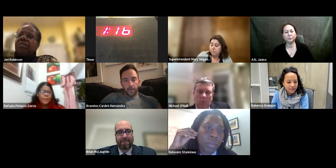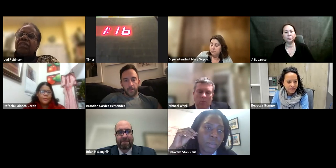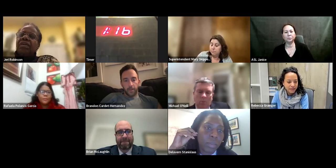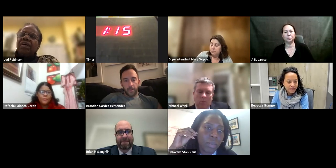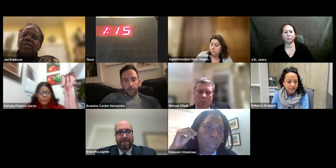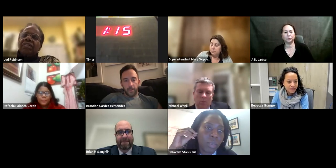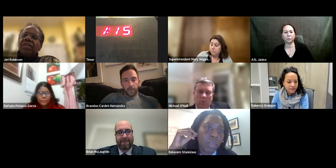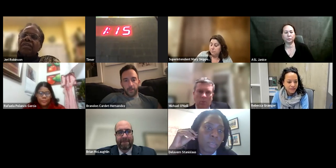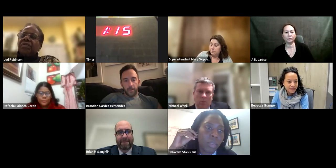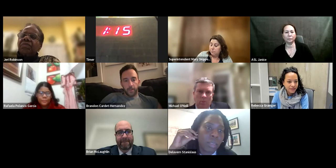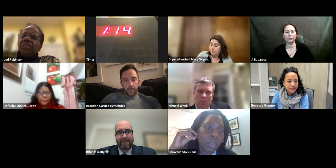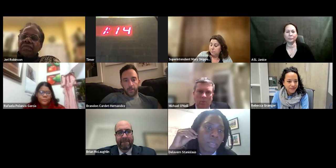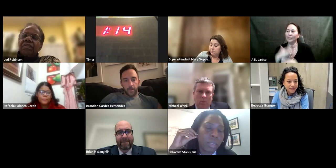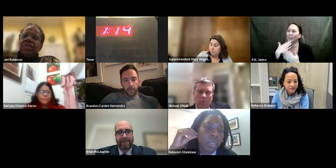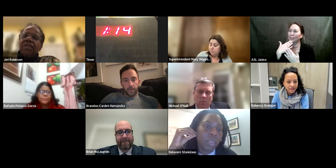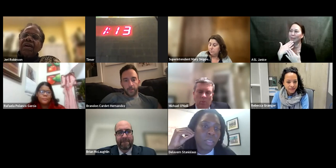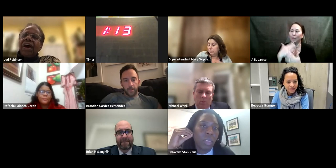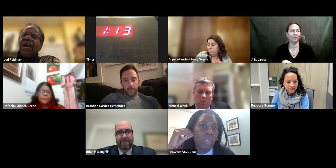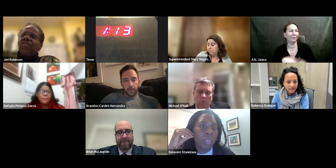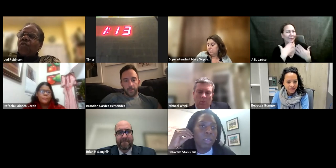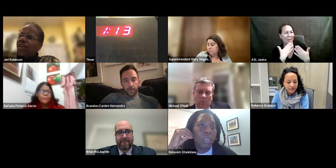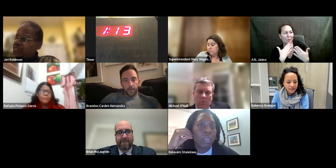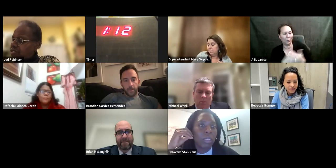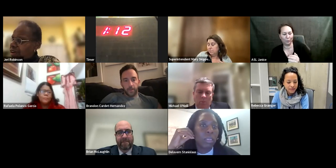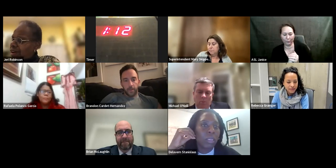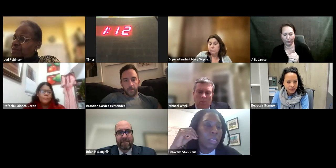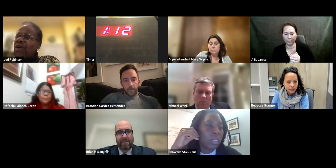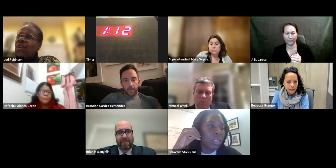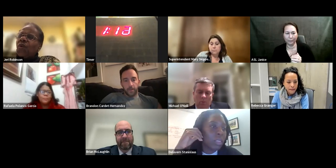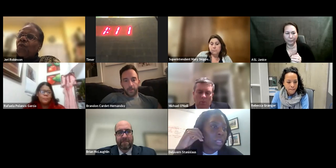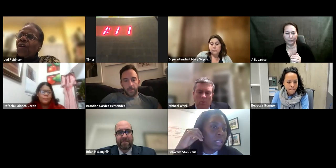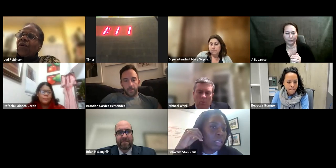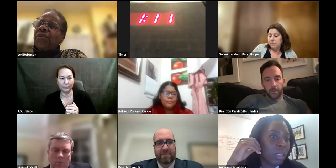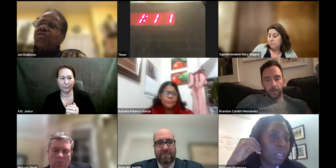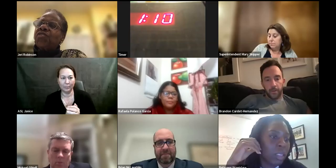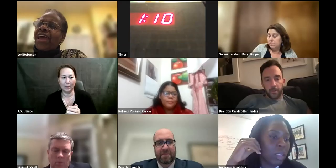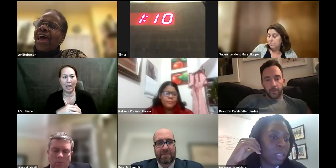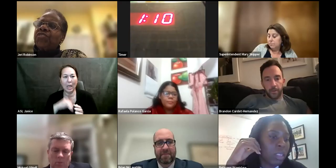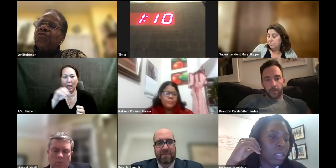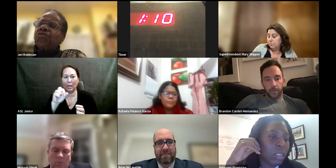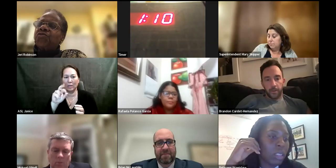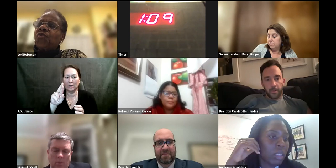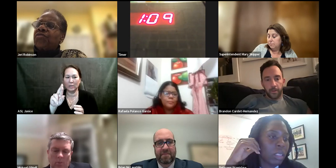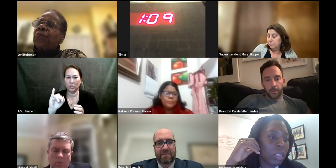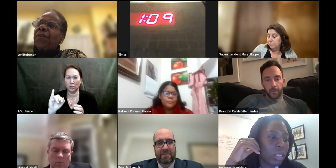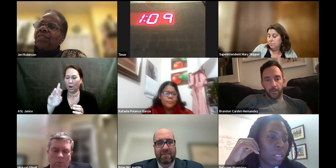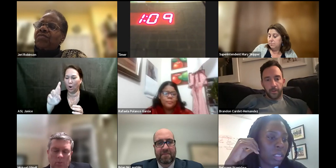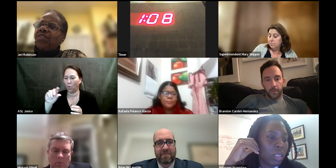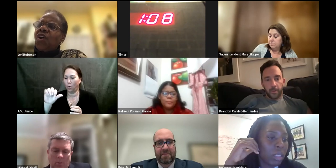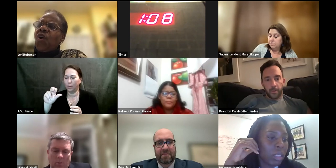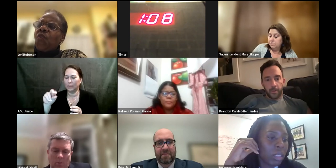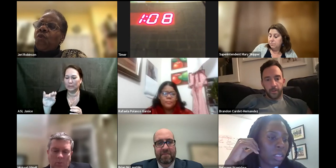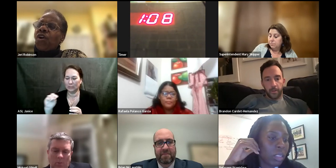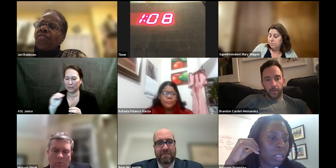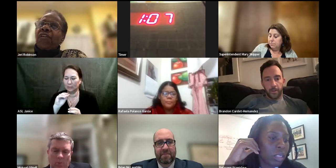Thank you. Thank you. I have a question. Um, when the Mildred Avenue school was built,